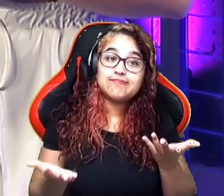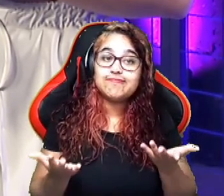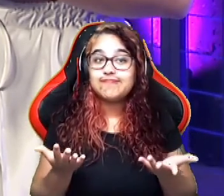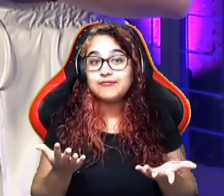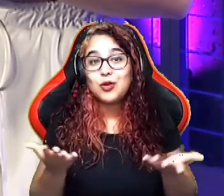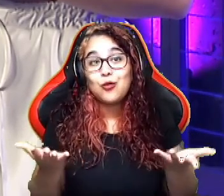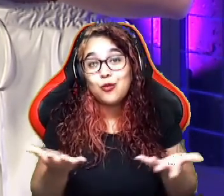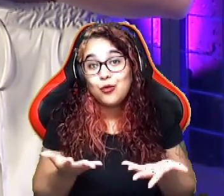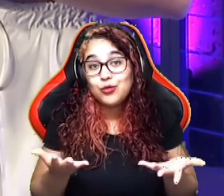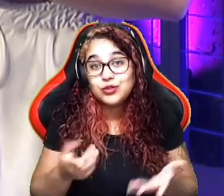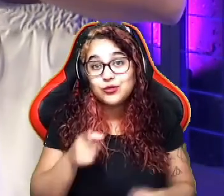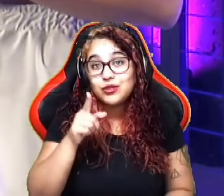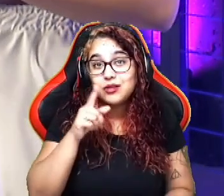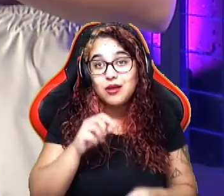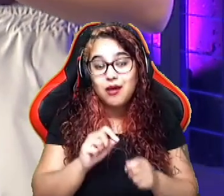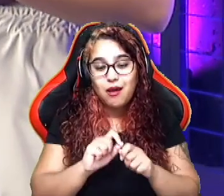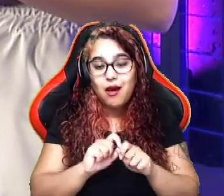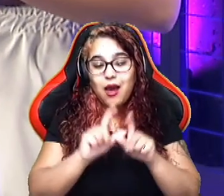so you open